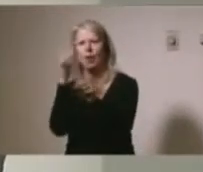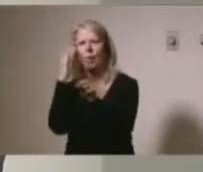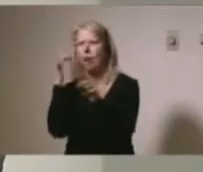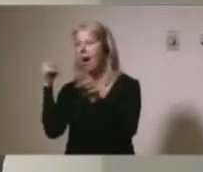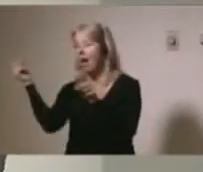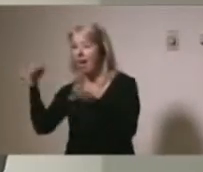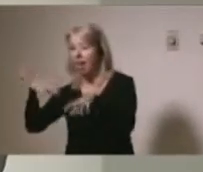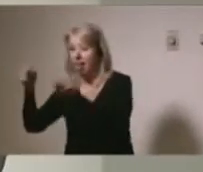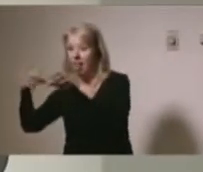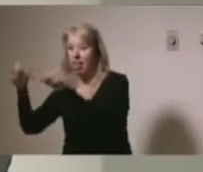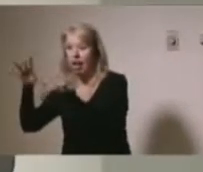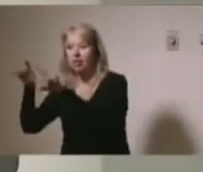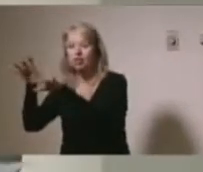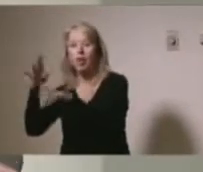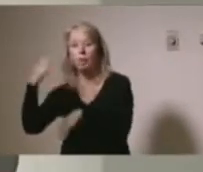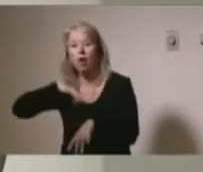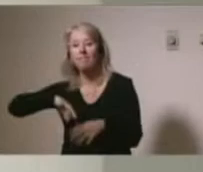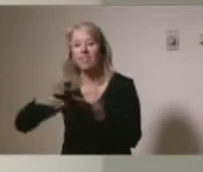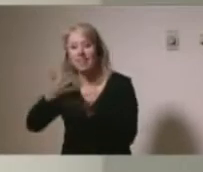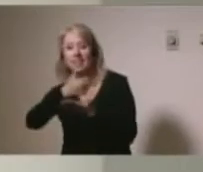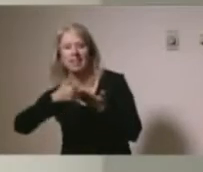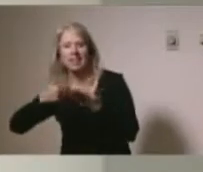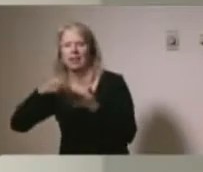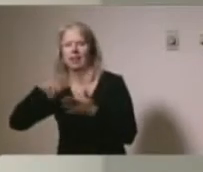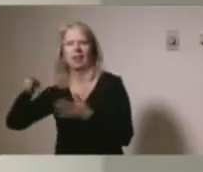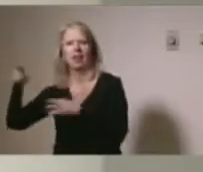the other banks were all going to Australia.